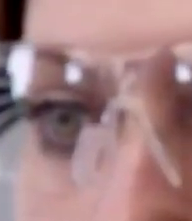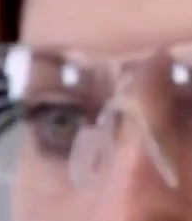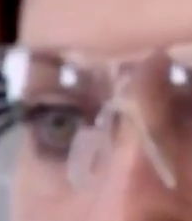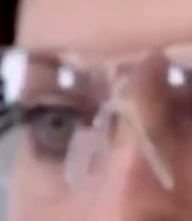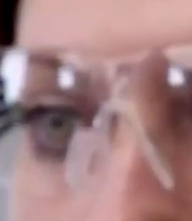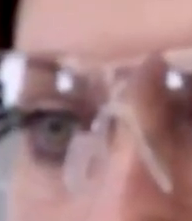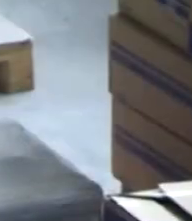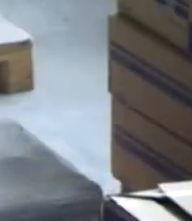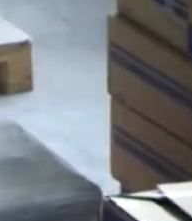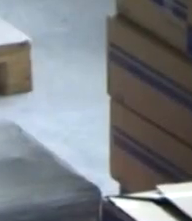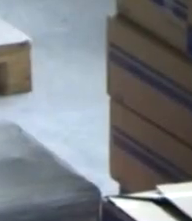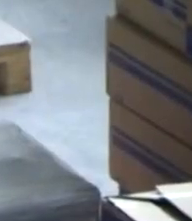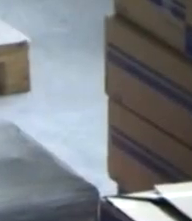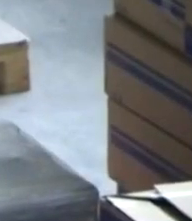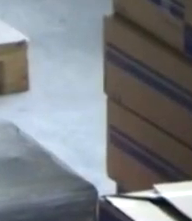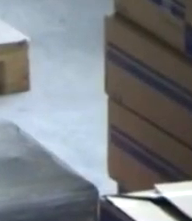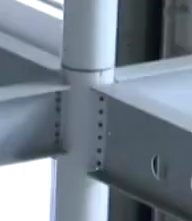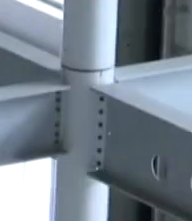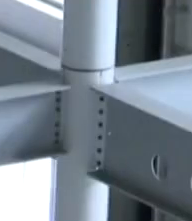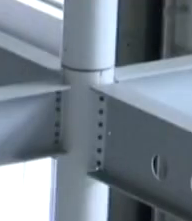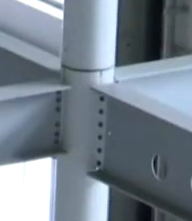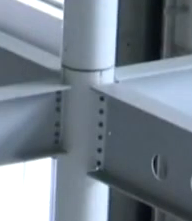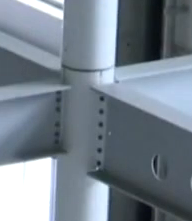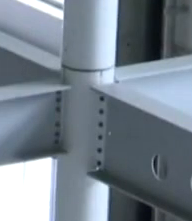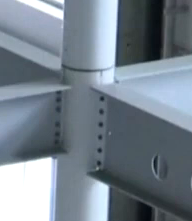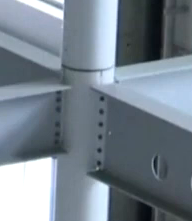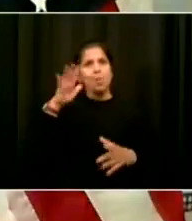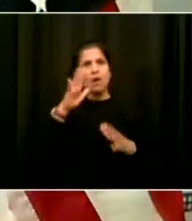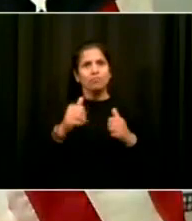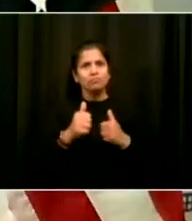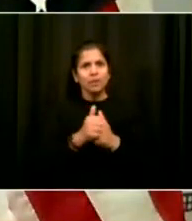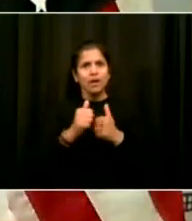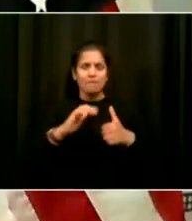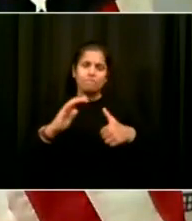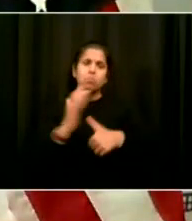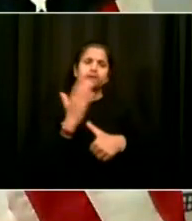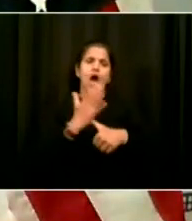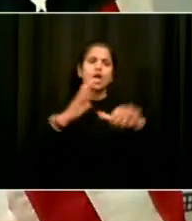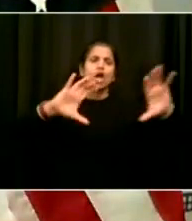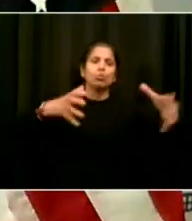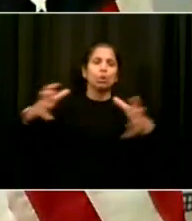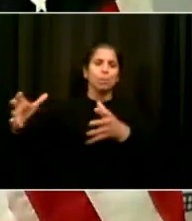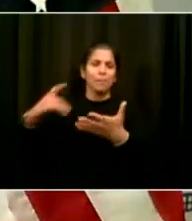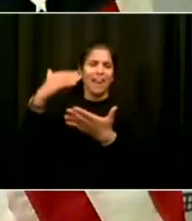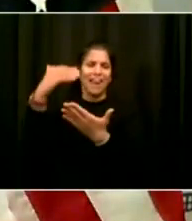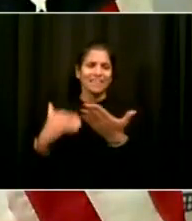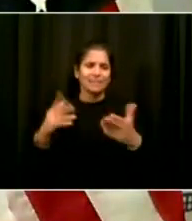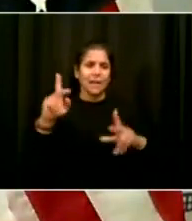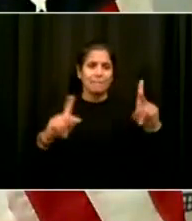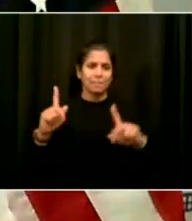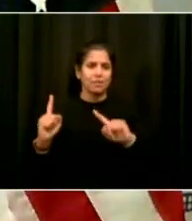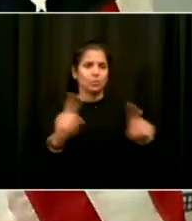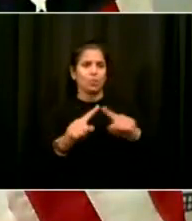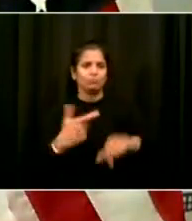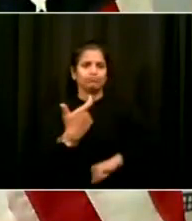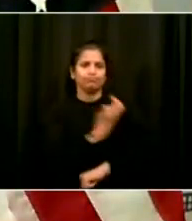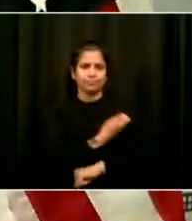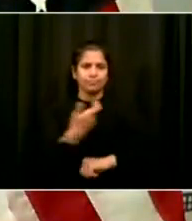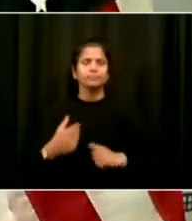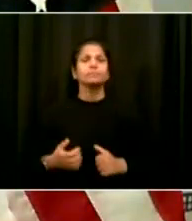of the Moderna vaccine should be coming to New York City this week. That primarily remains healthcare